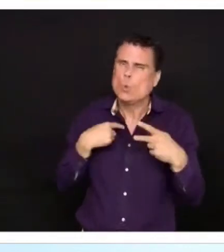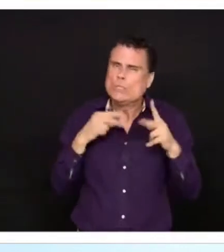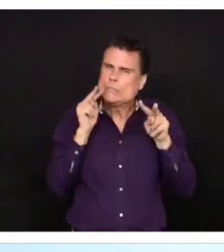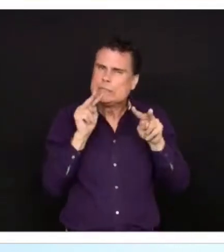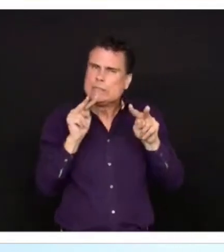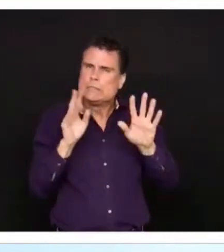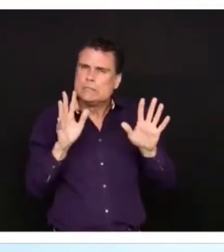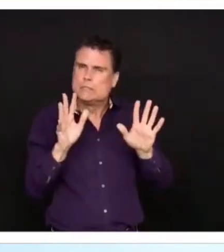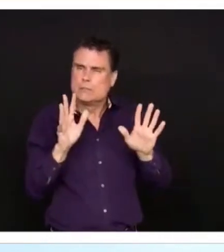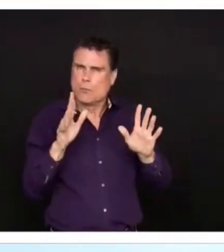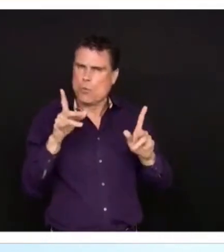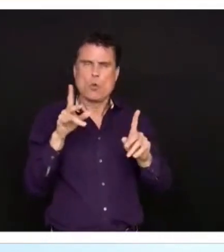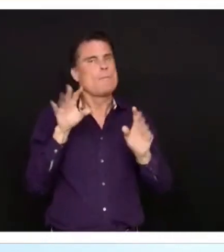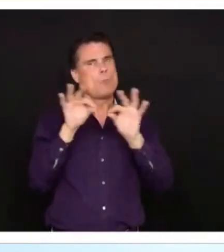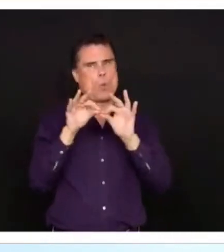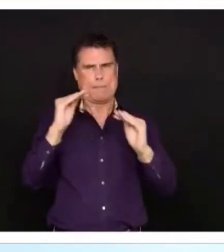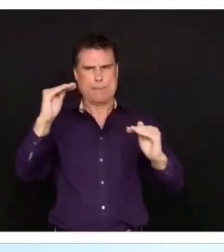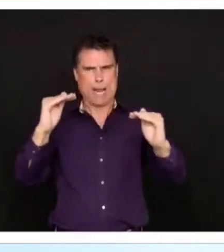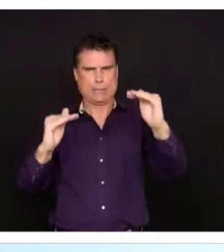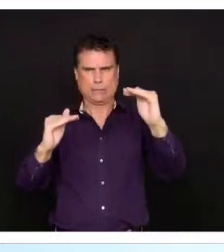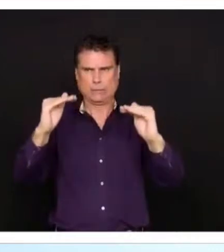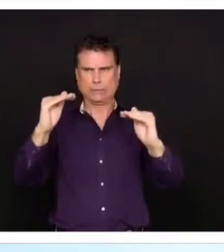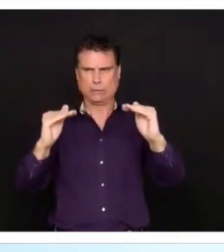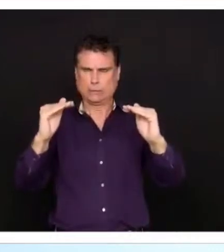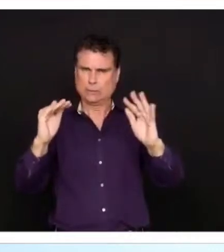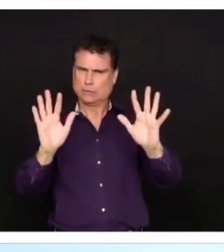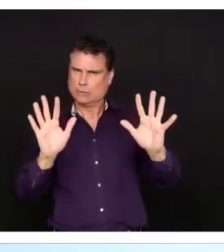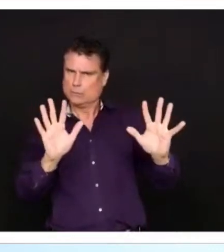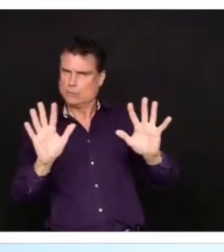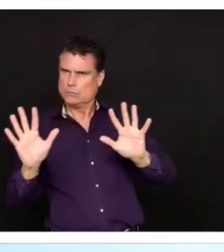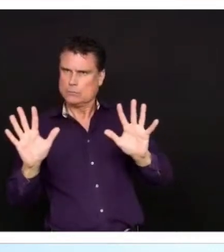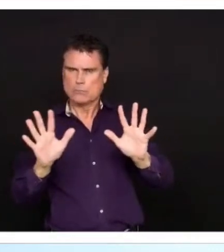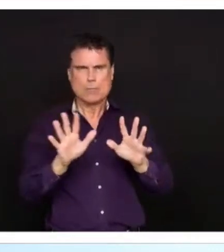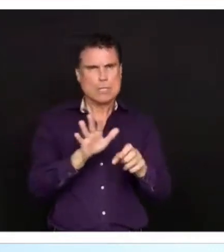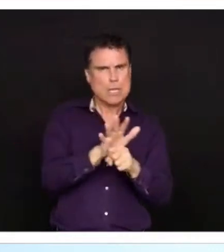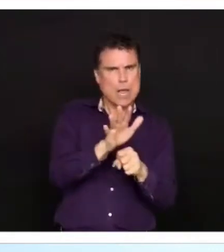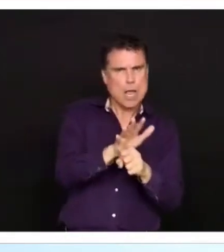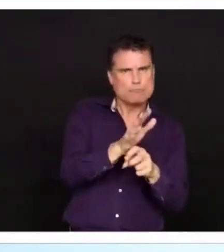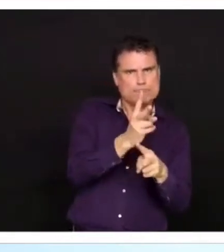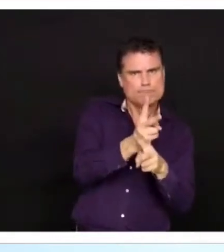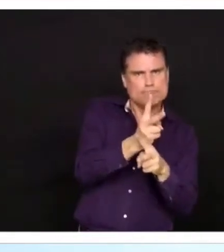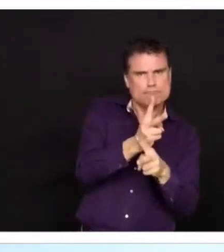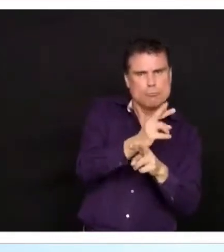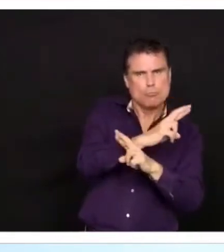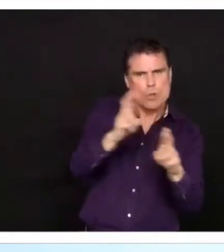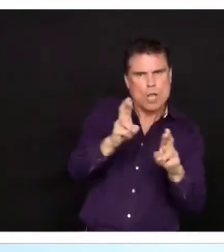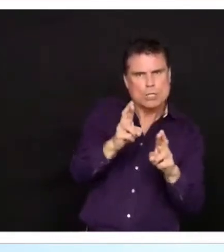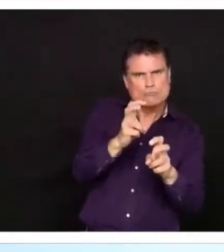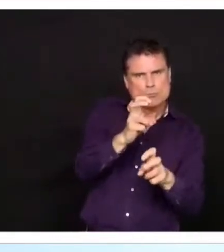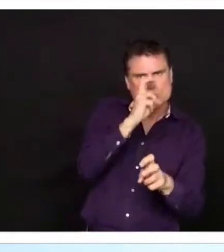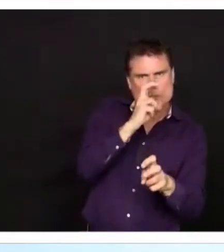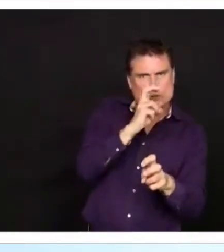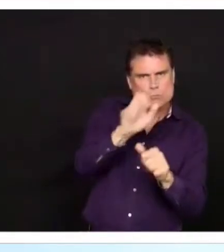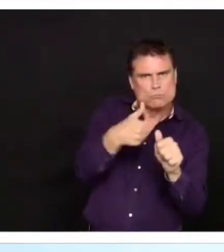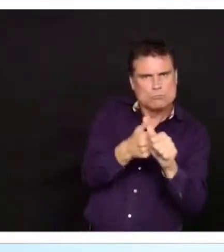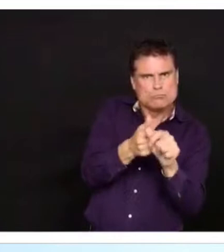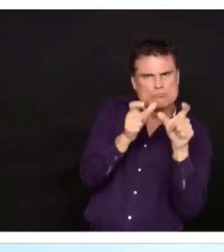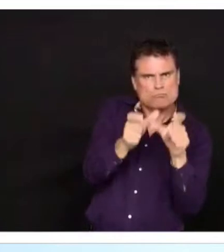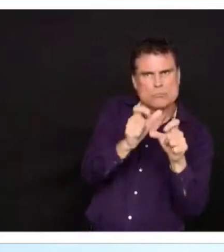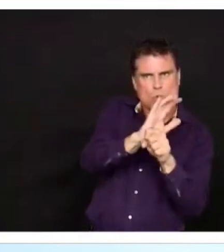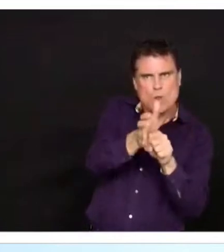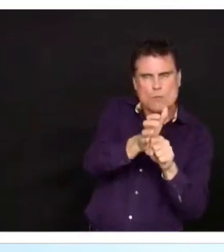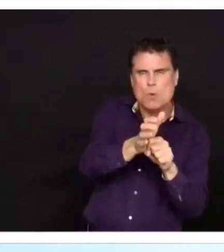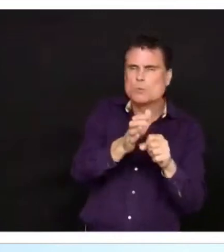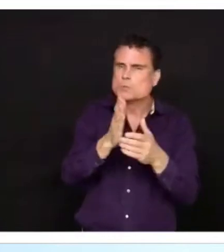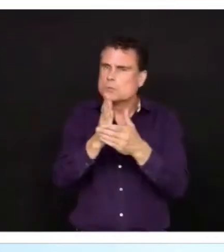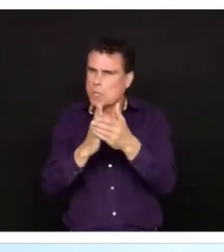up. So I can't tell you exactly what it looks like, but I can tell you we're looking at every specific part of our society,